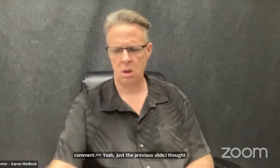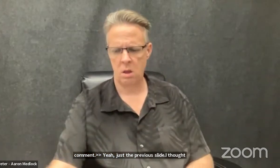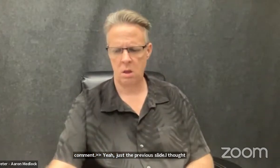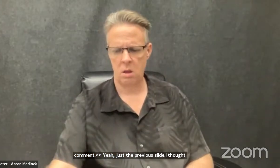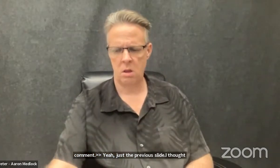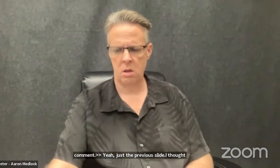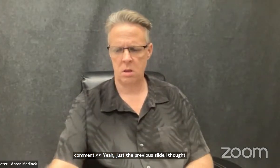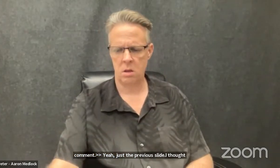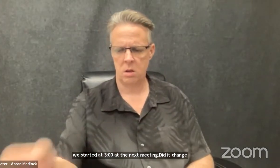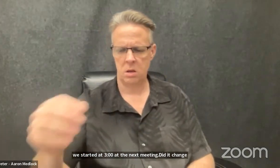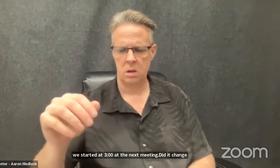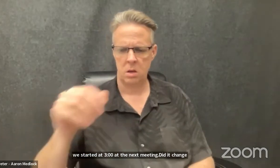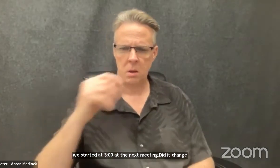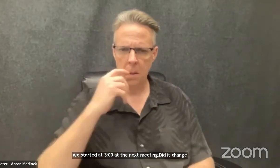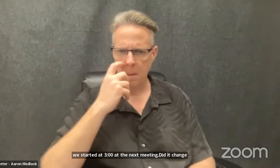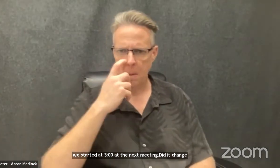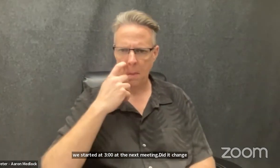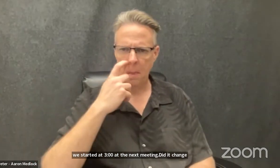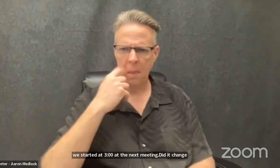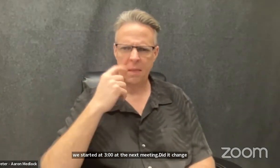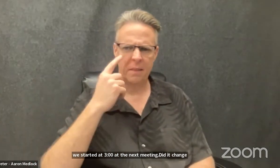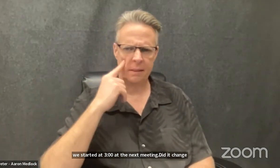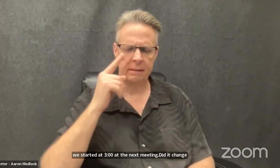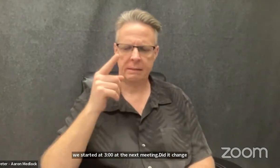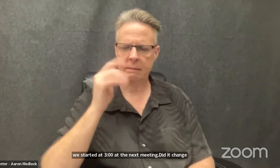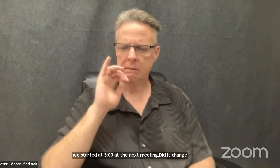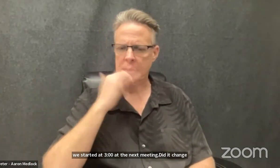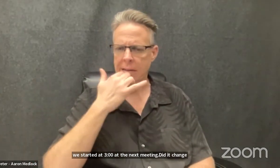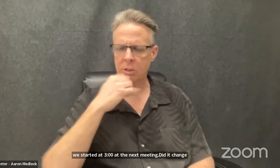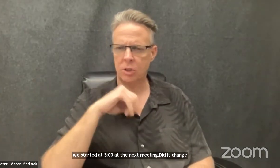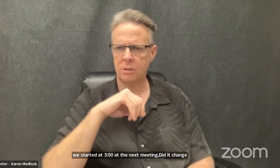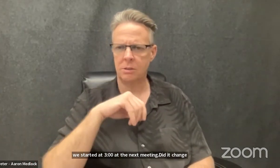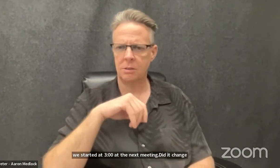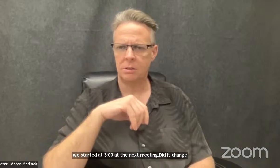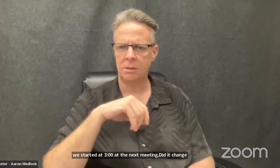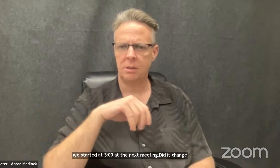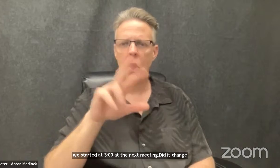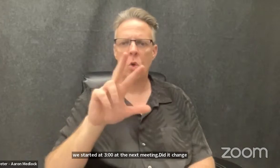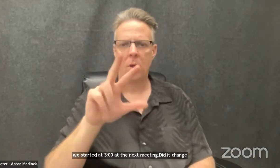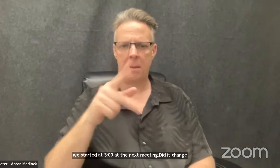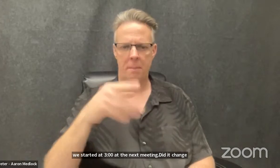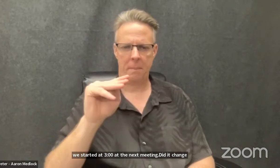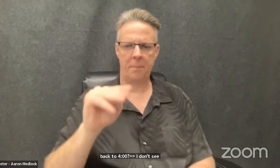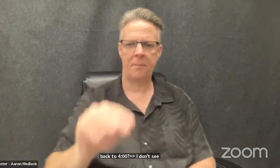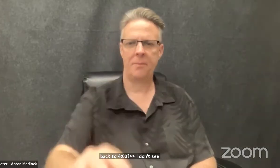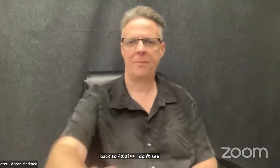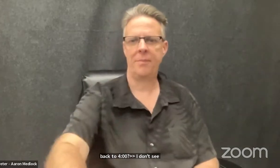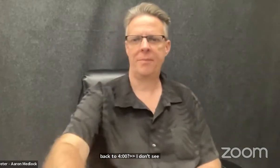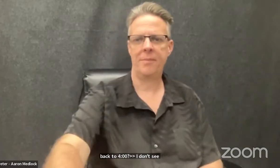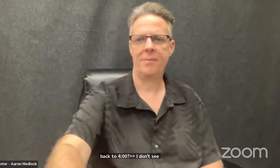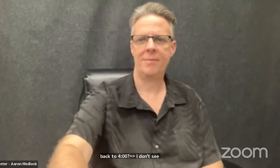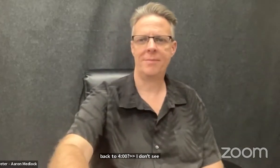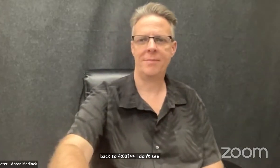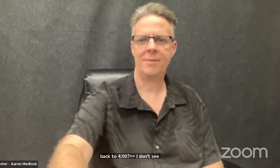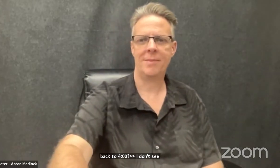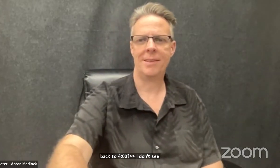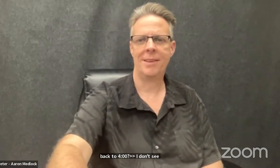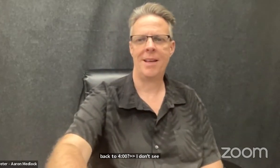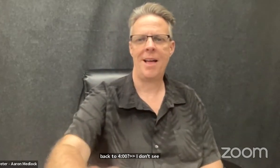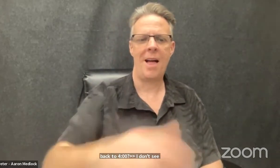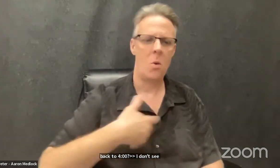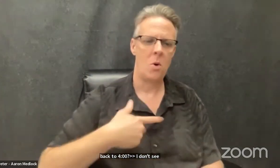I see Jason's face. I think it might have been an accident. Yes, Oh, okay. 3 p.m. Sure. I want to show up on time. Thank you. 3